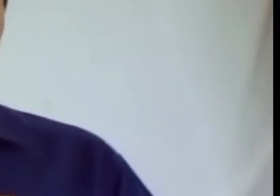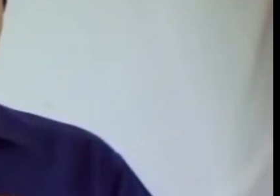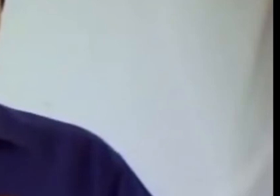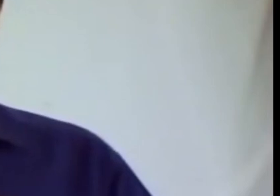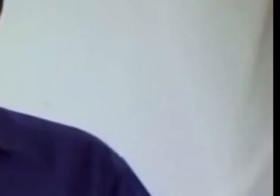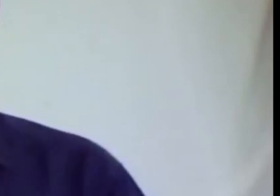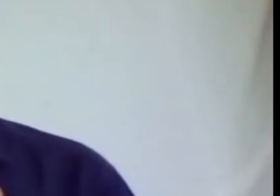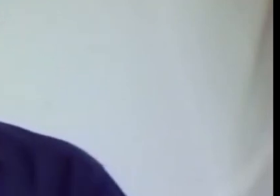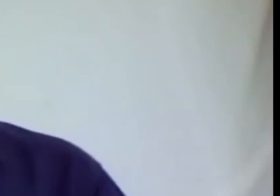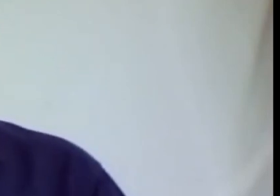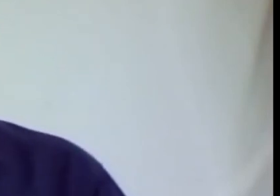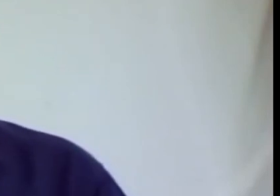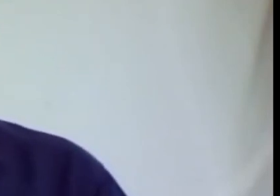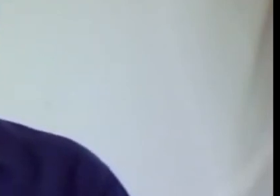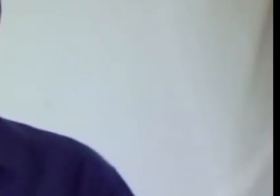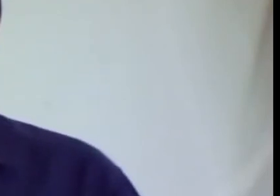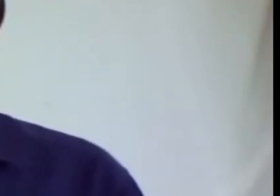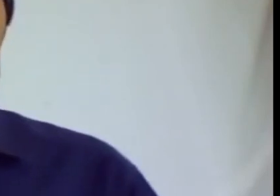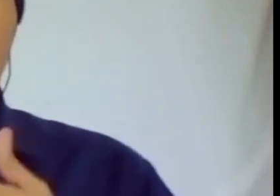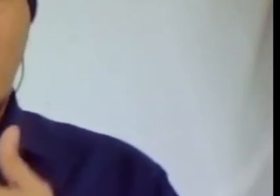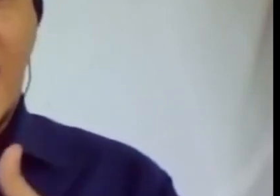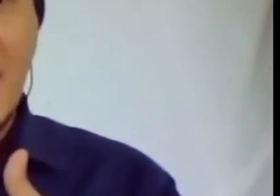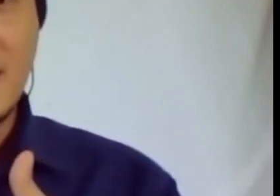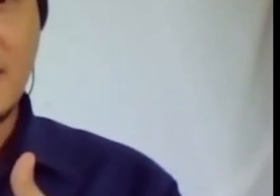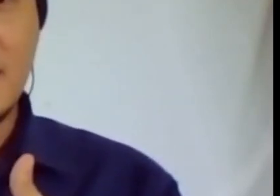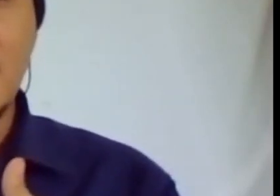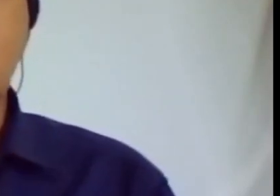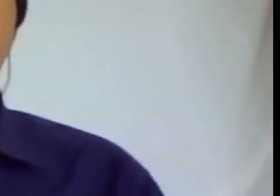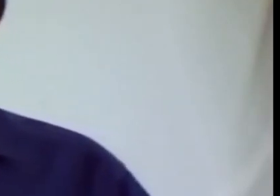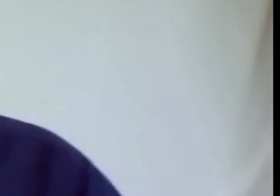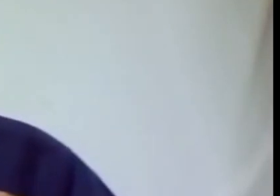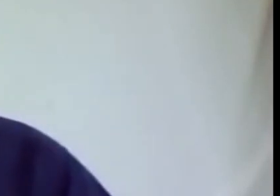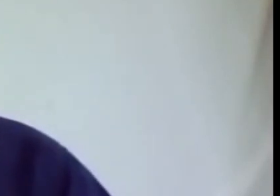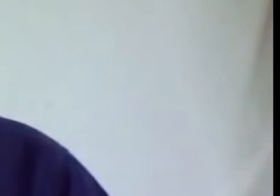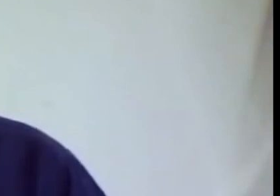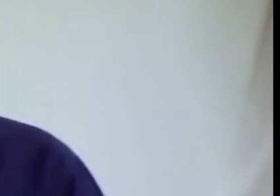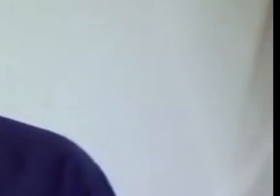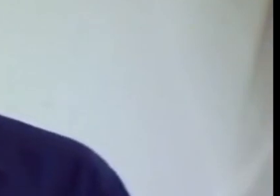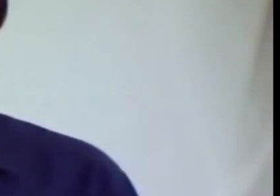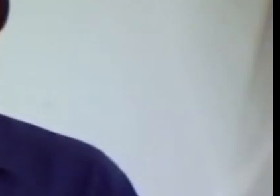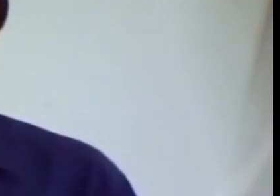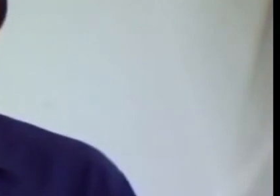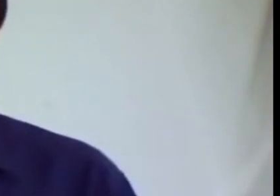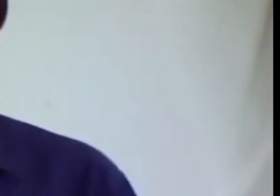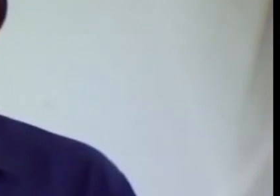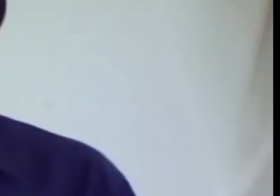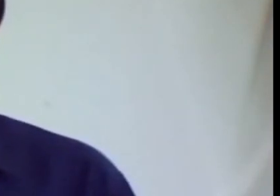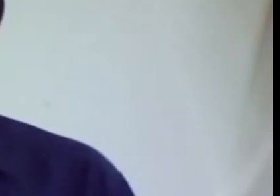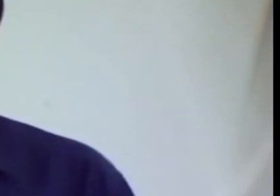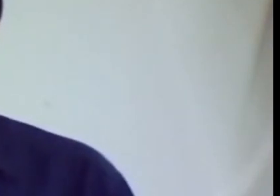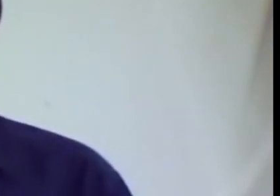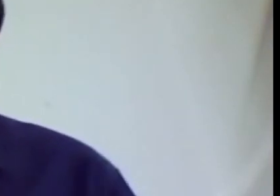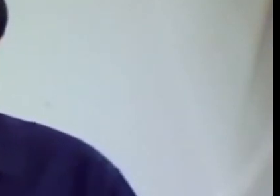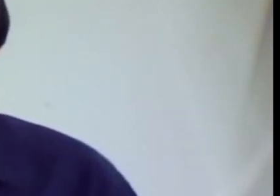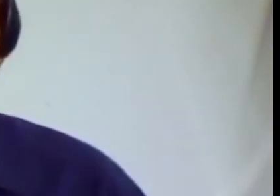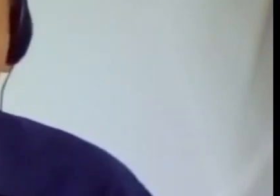ran is the verb, But what is